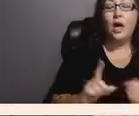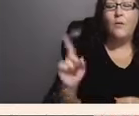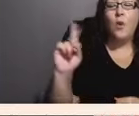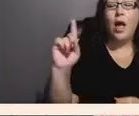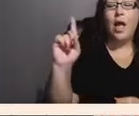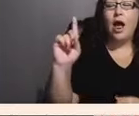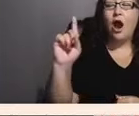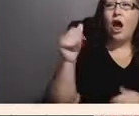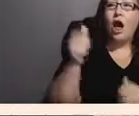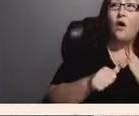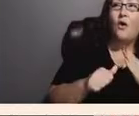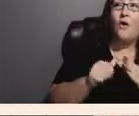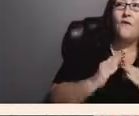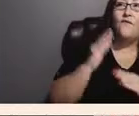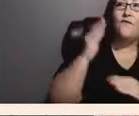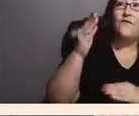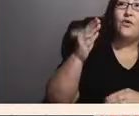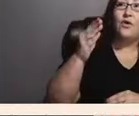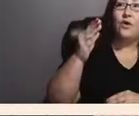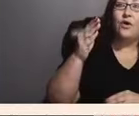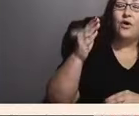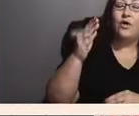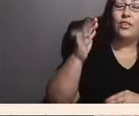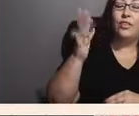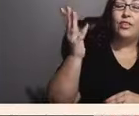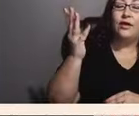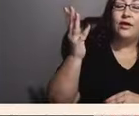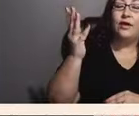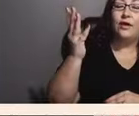"Somewhere over the